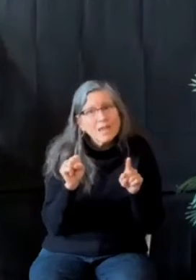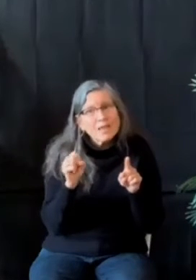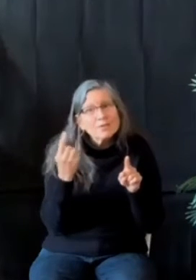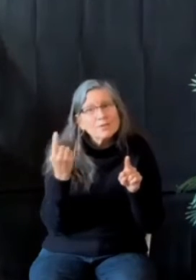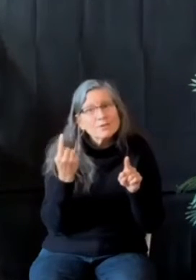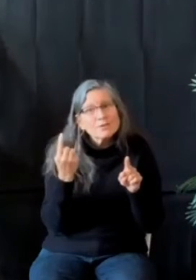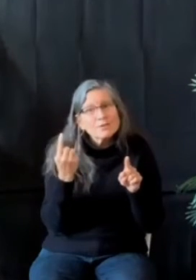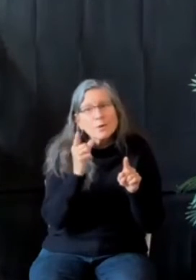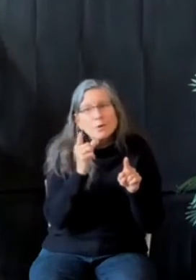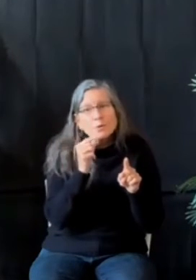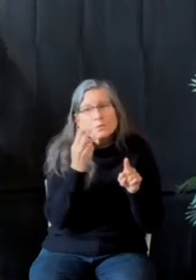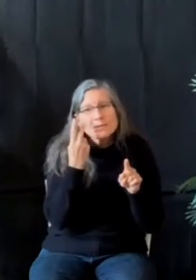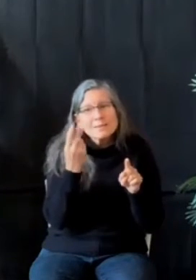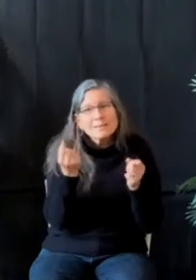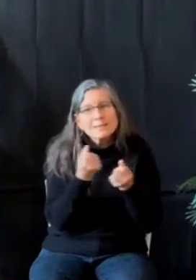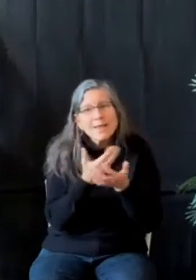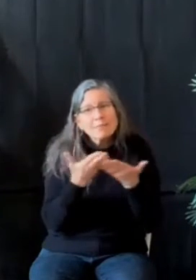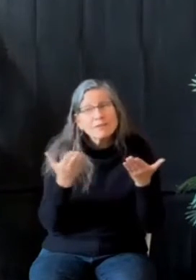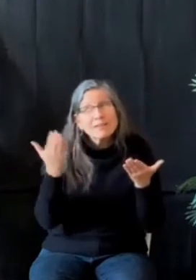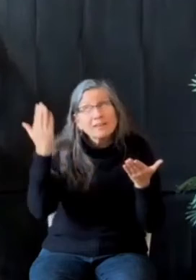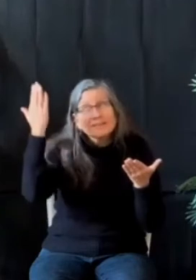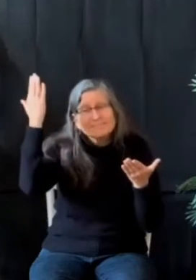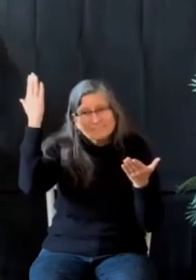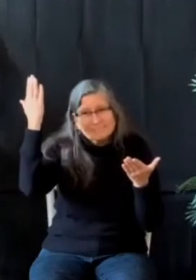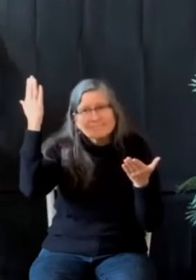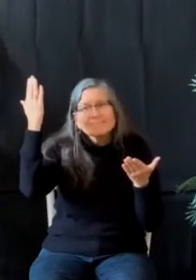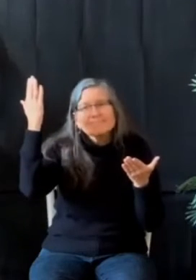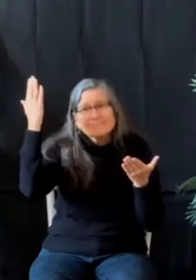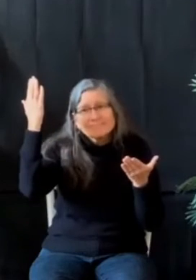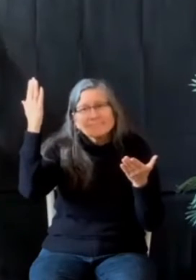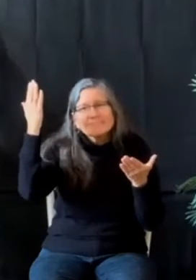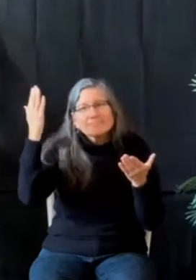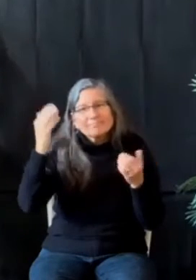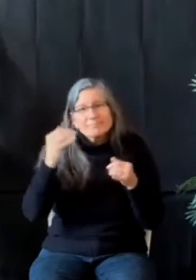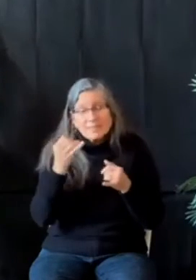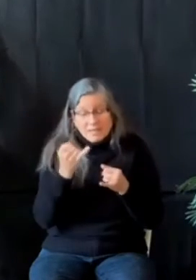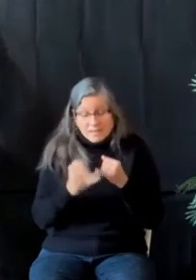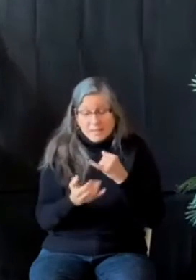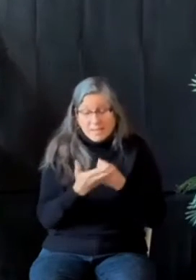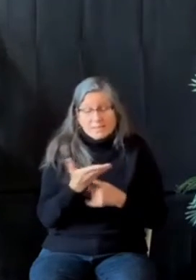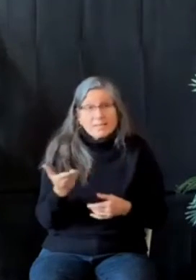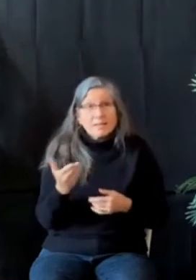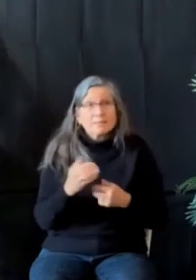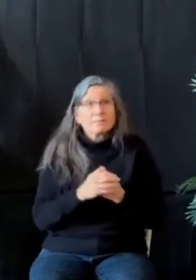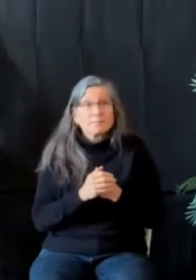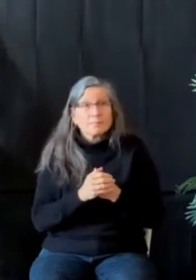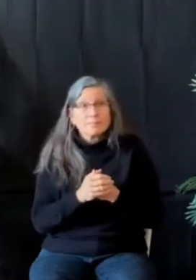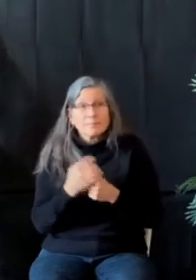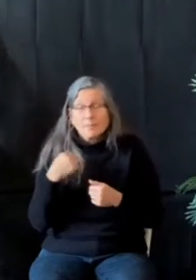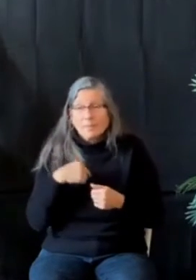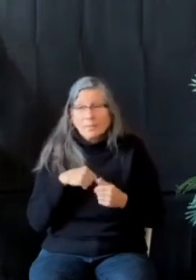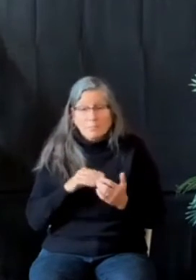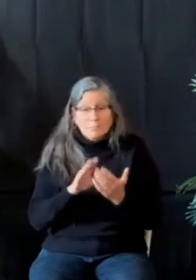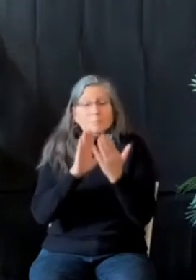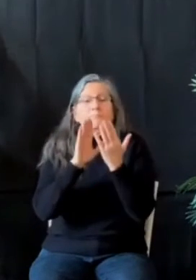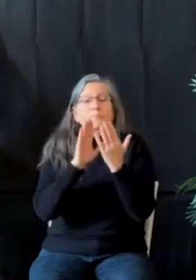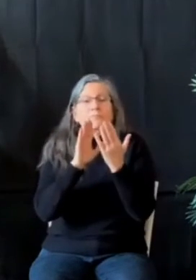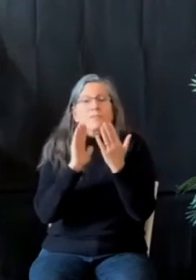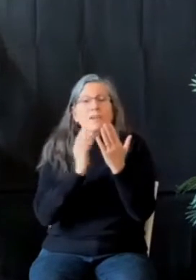everything. He sees everything. The last thing is this. We can face up to